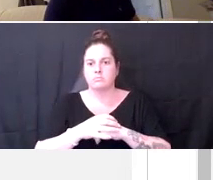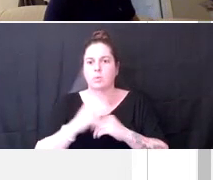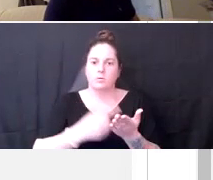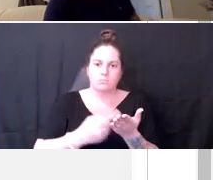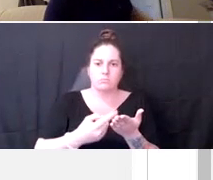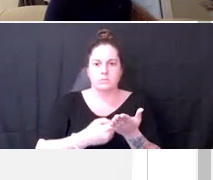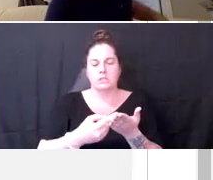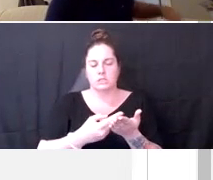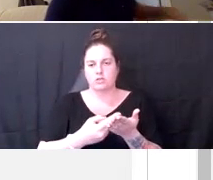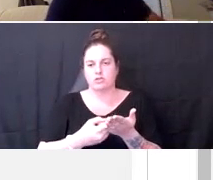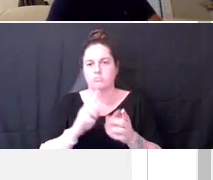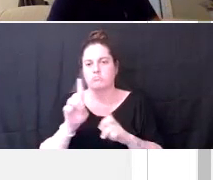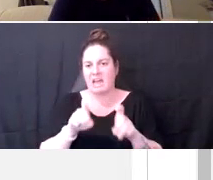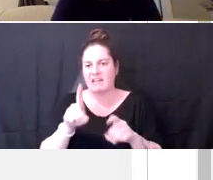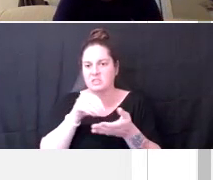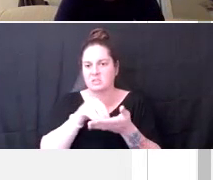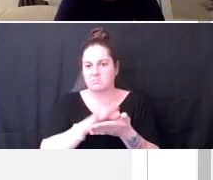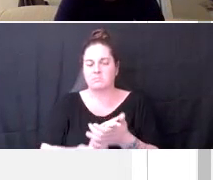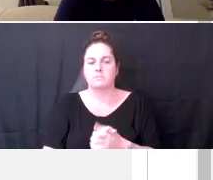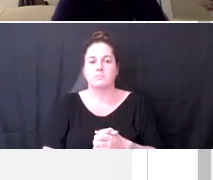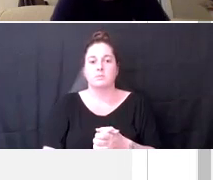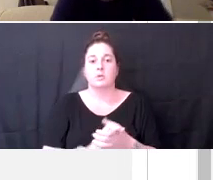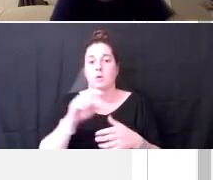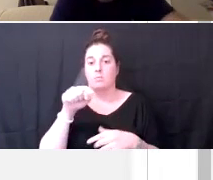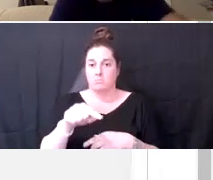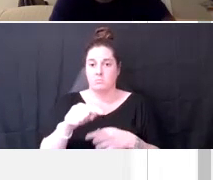Okay, so these are the things we'll focus on in this packet.